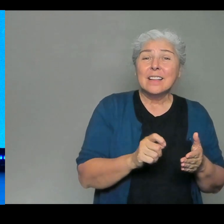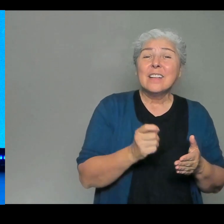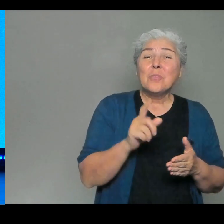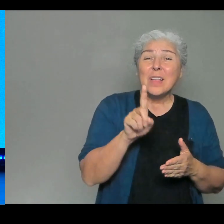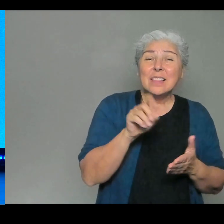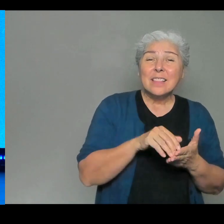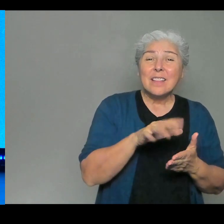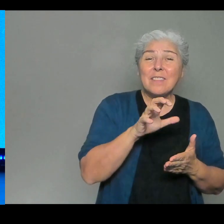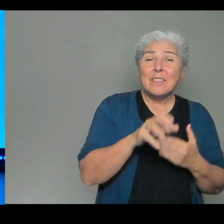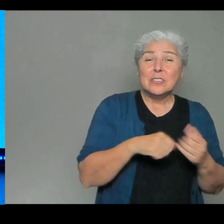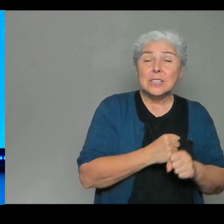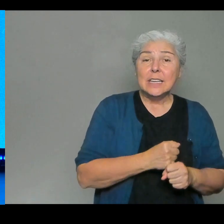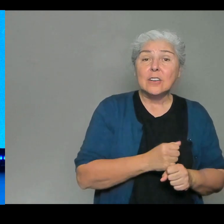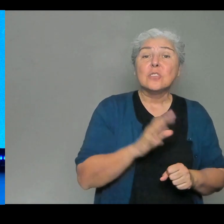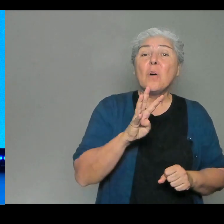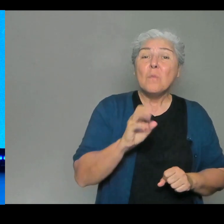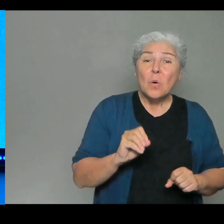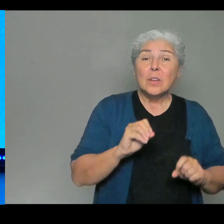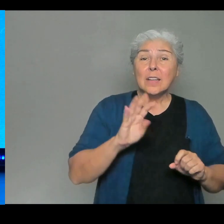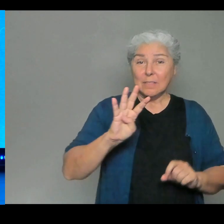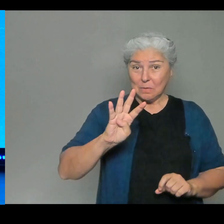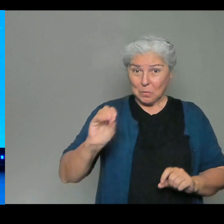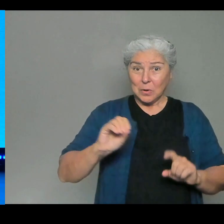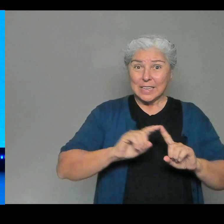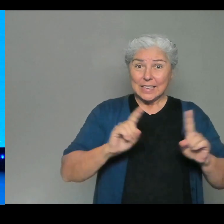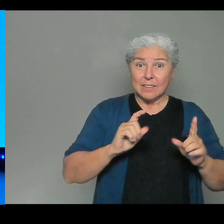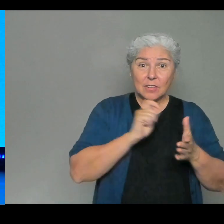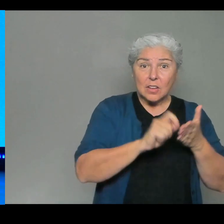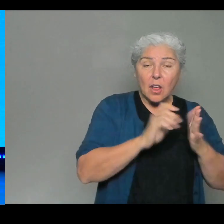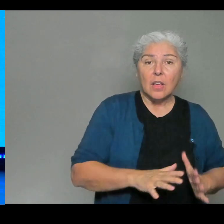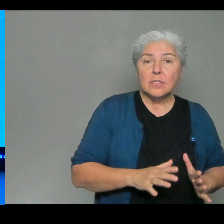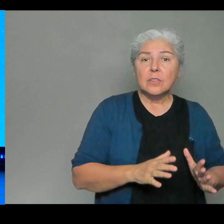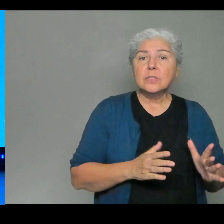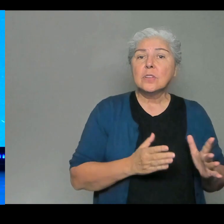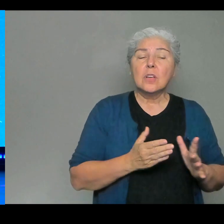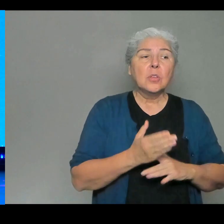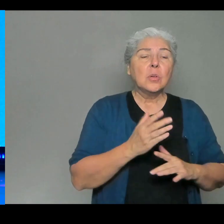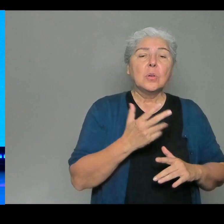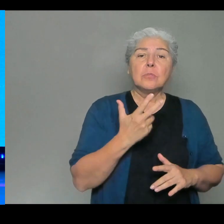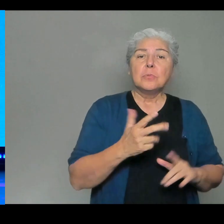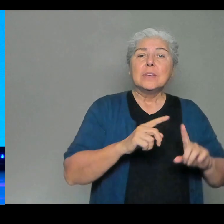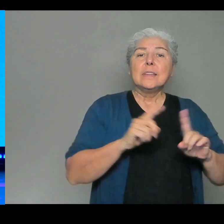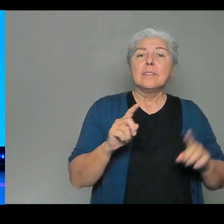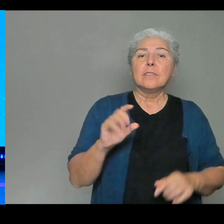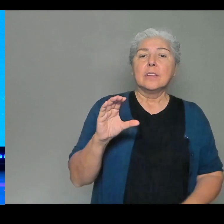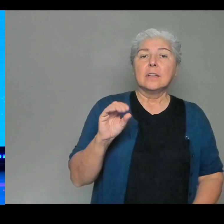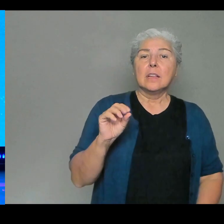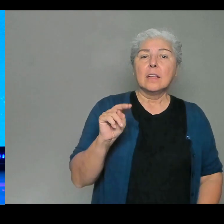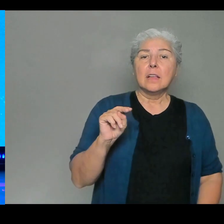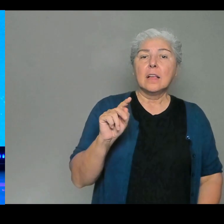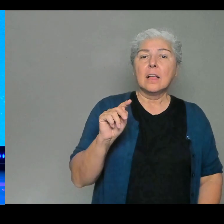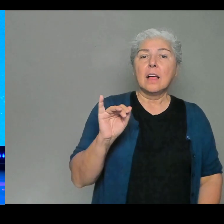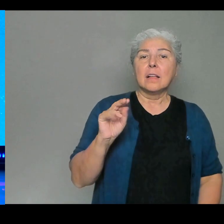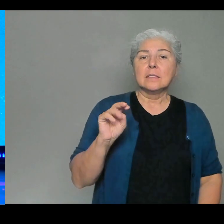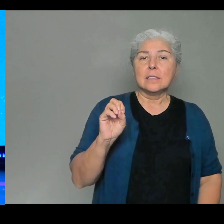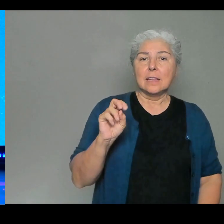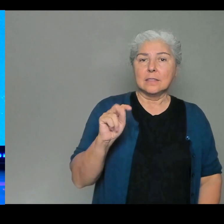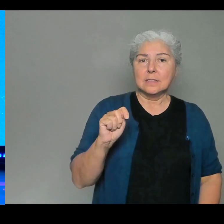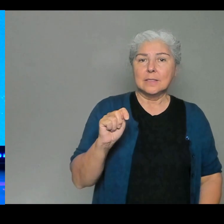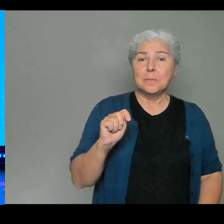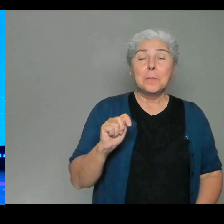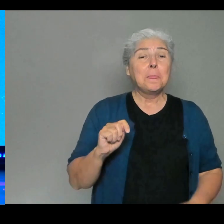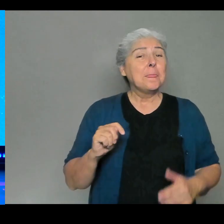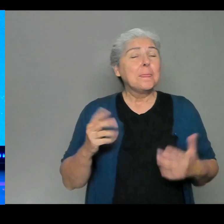40 authors. Say 40 authors. 40. On 3 different continents. The reason I'm telling you all this is because there's no way